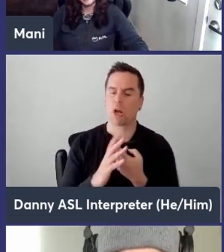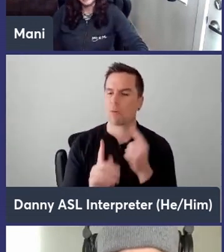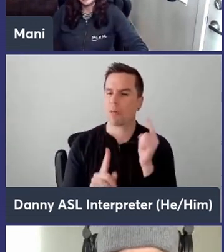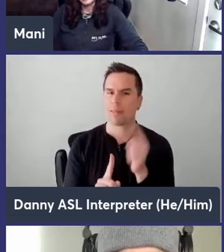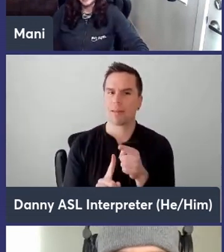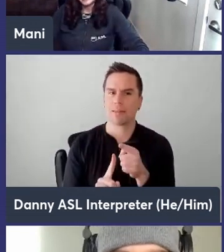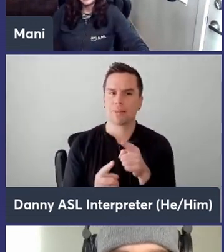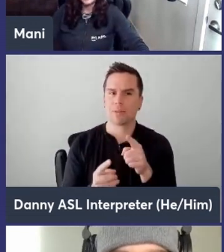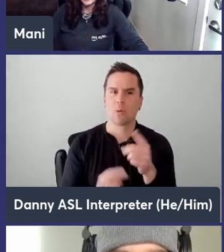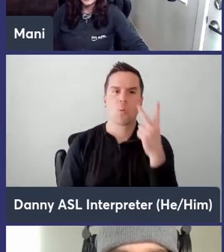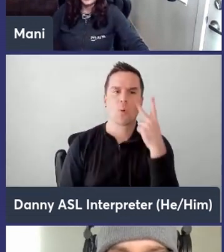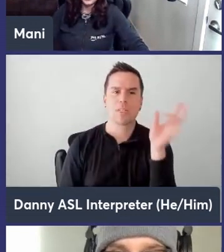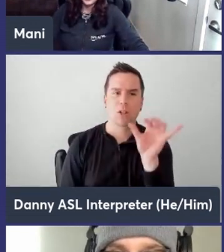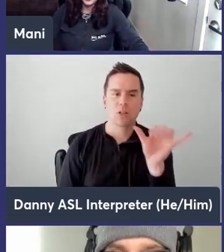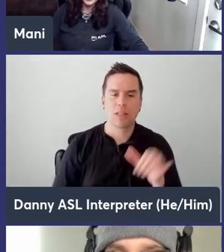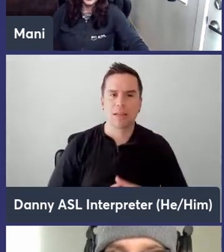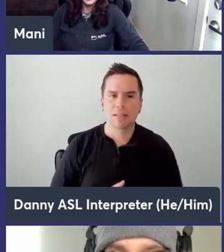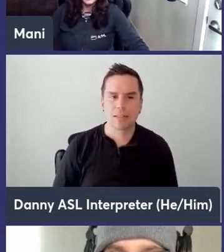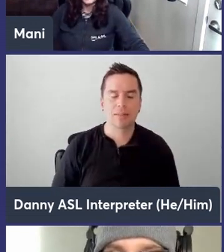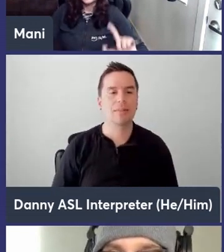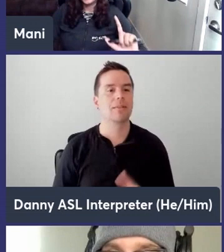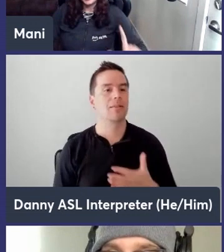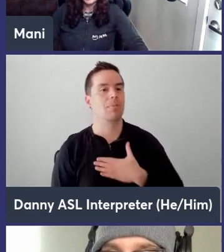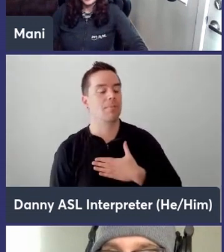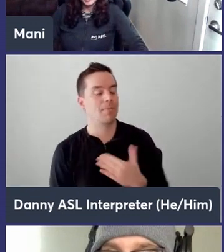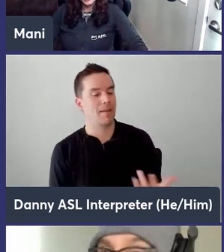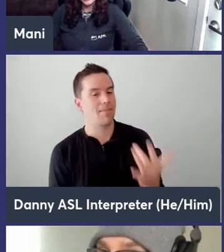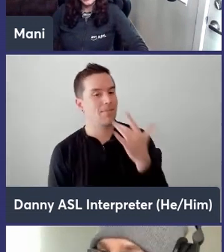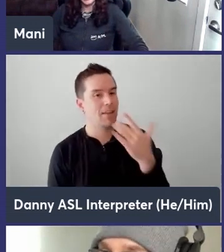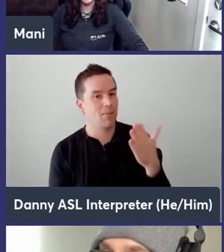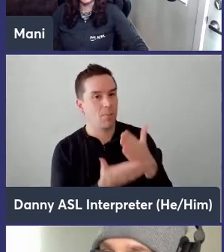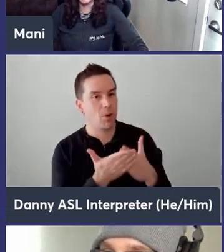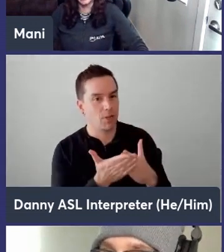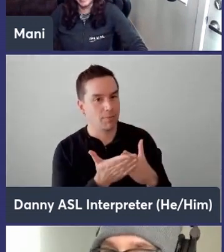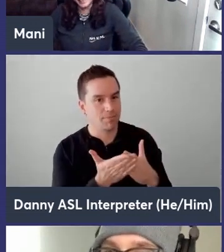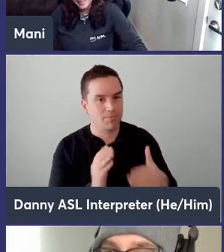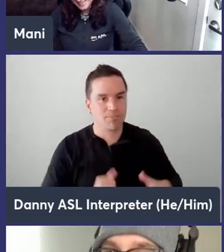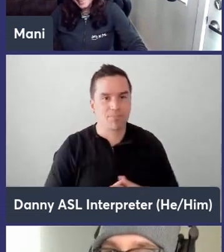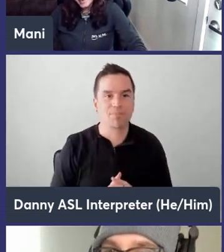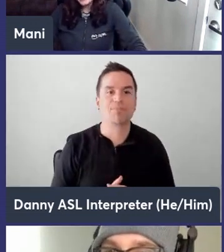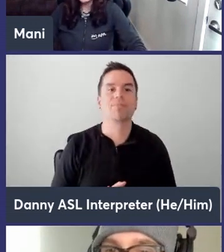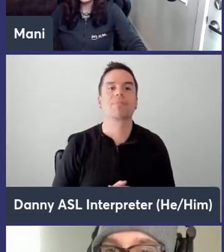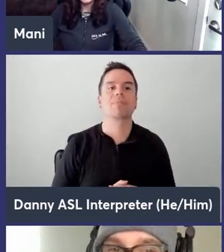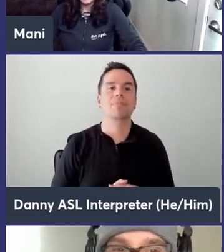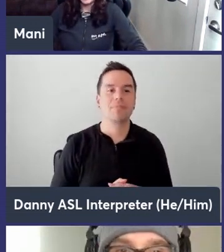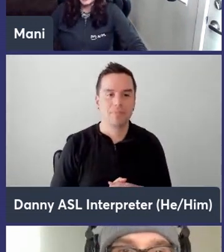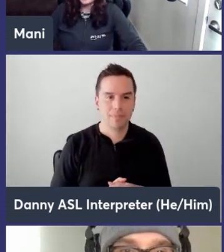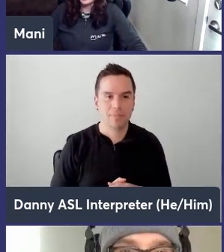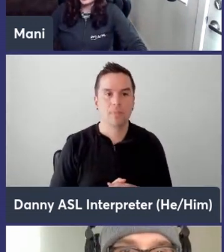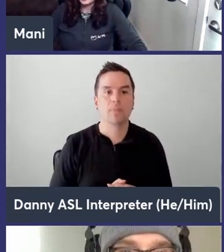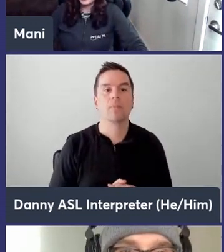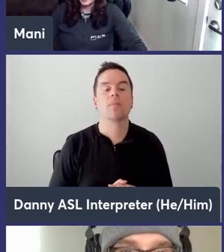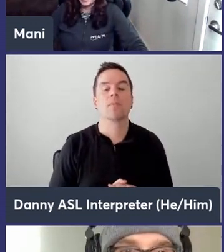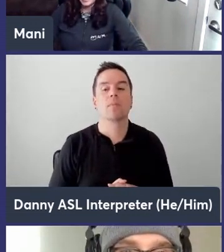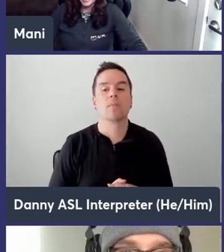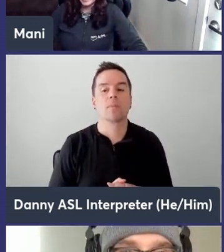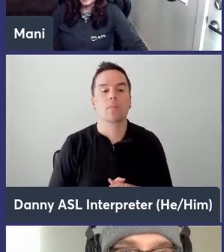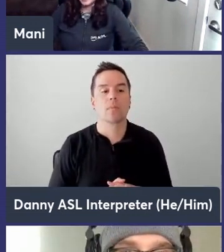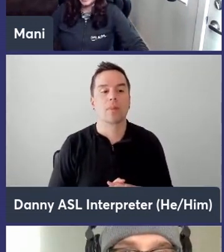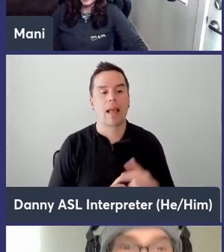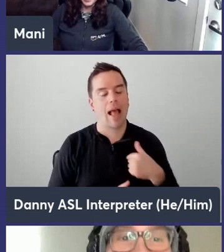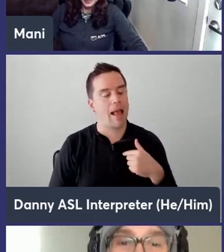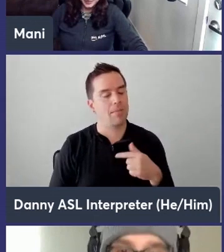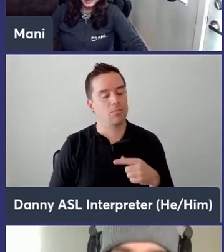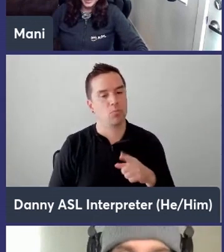That's my favorite part. So Yeah, because I'm super techie and